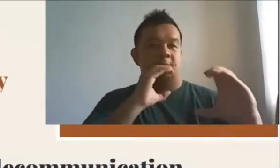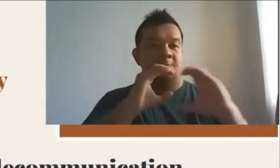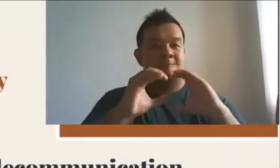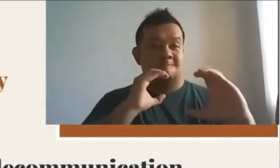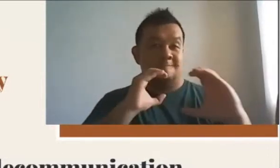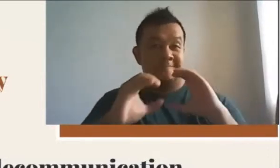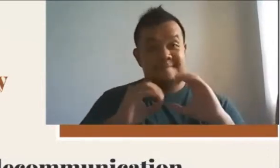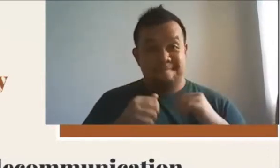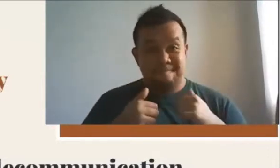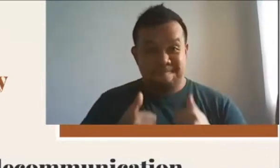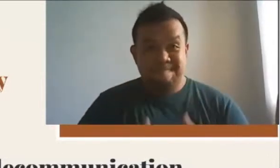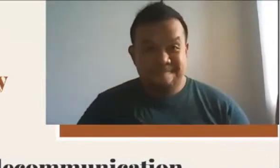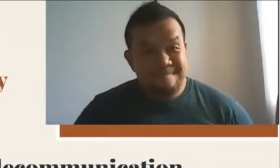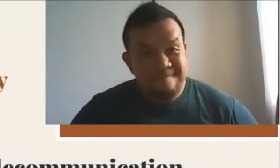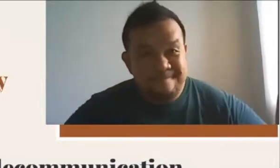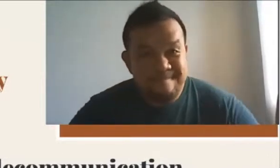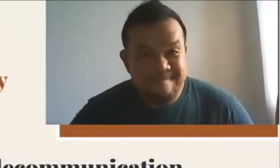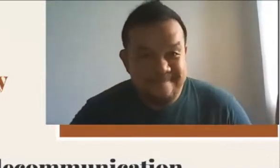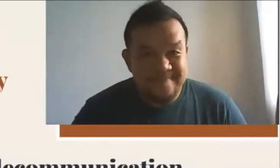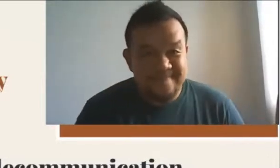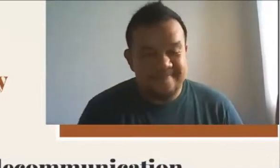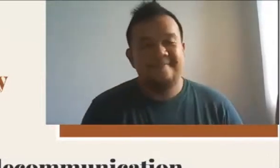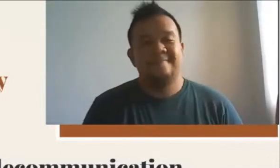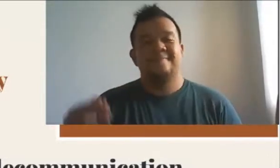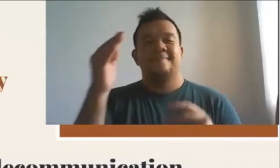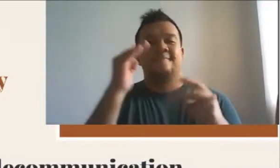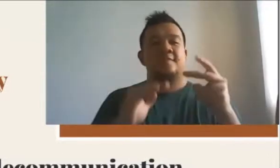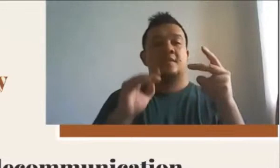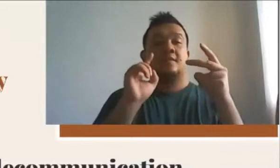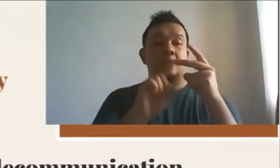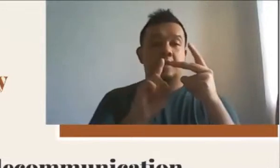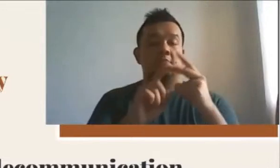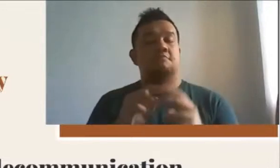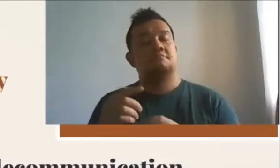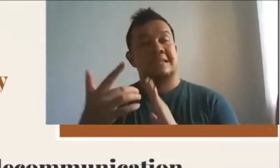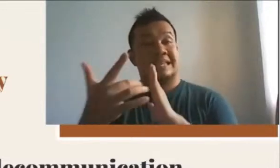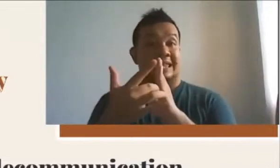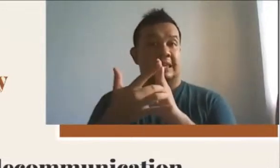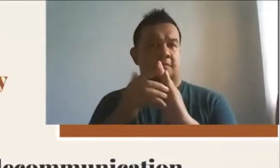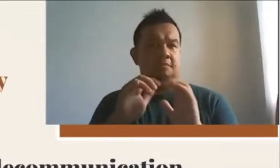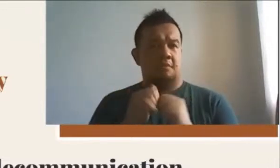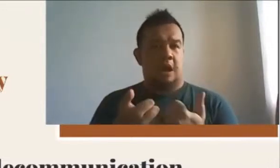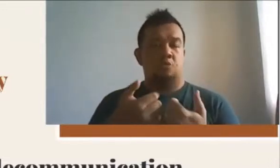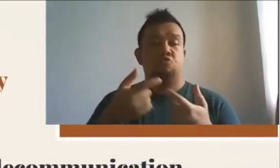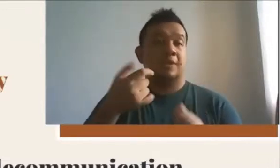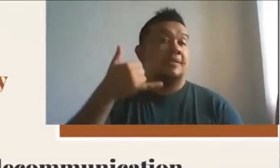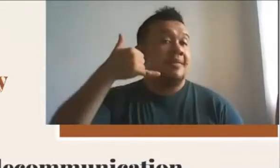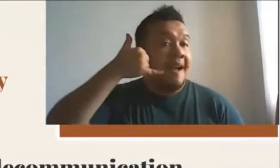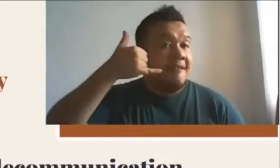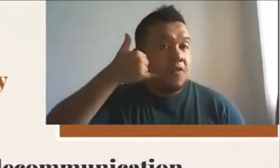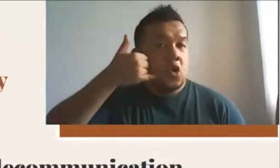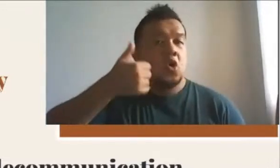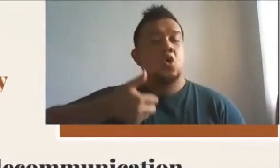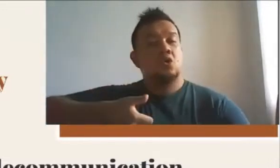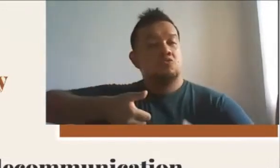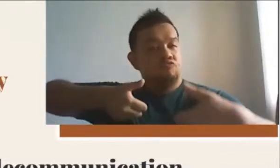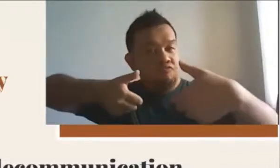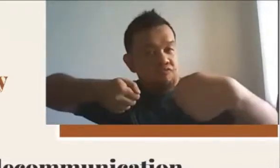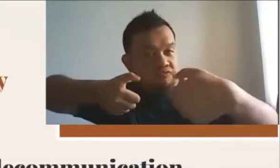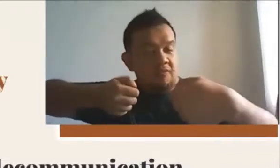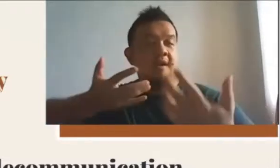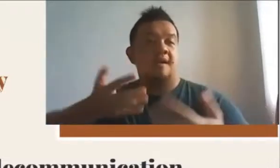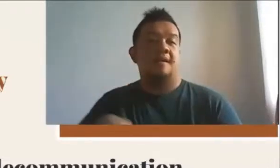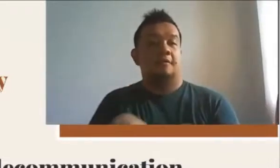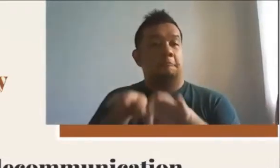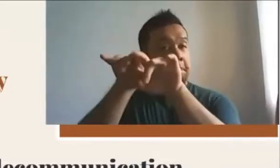Next, you can use telecommunication devices like cell phones, chat, typing on computers, or sending messages. So